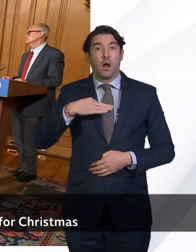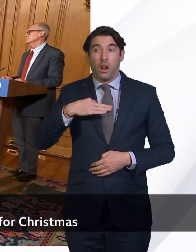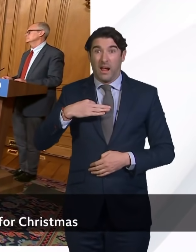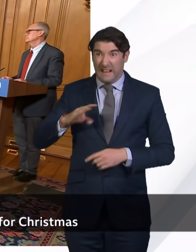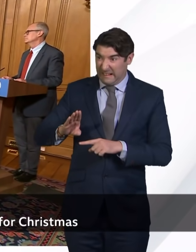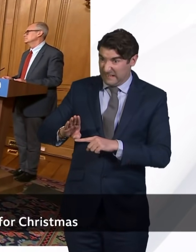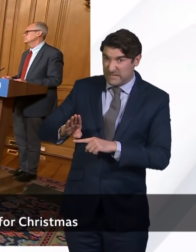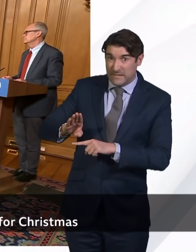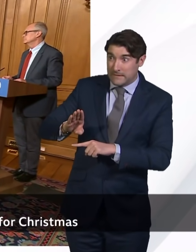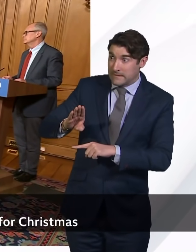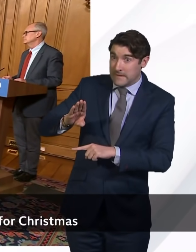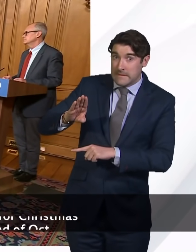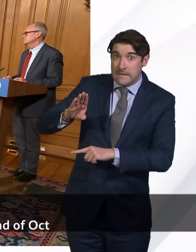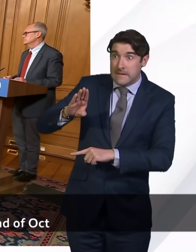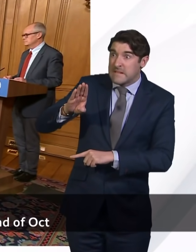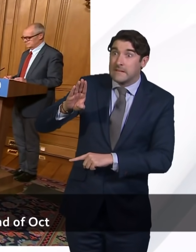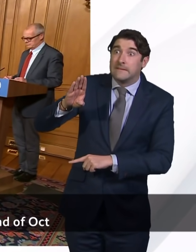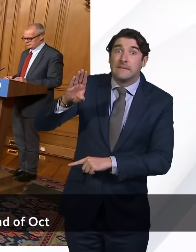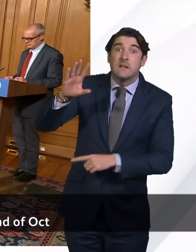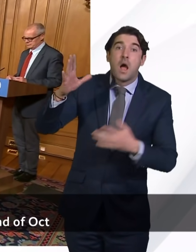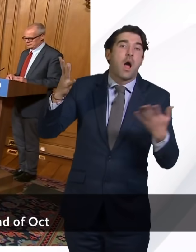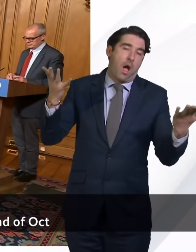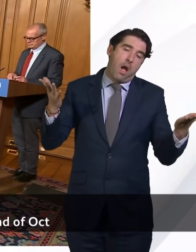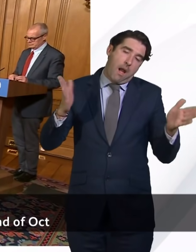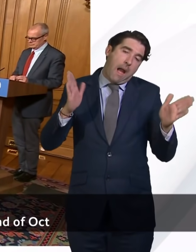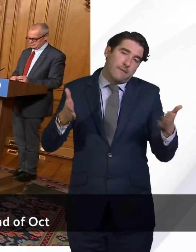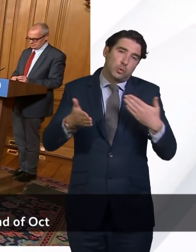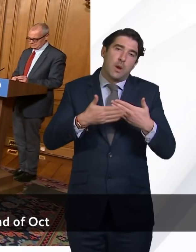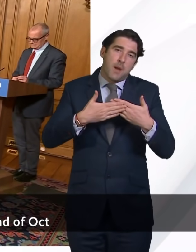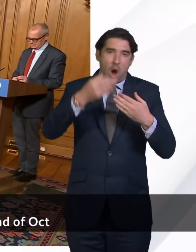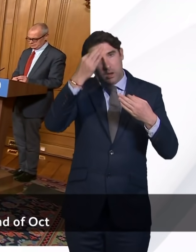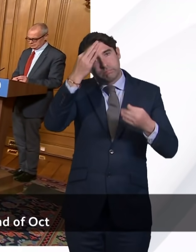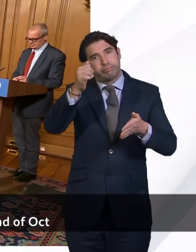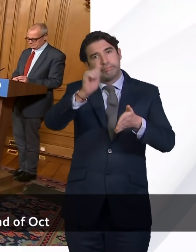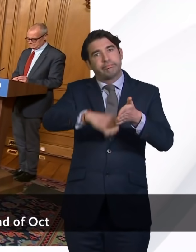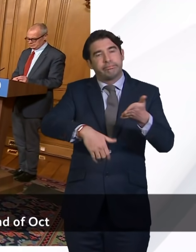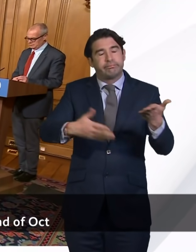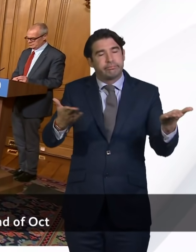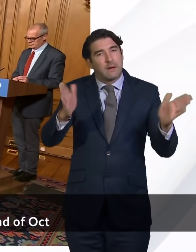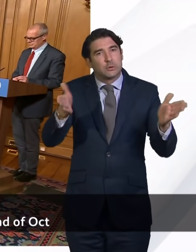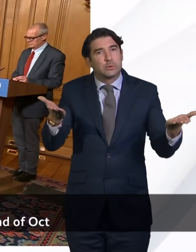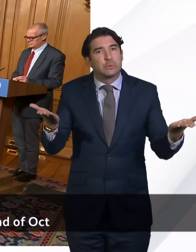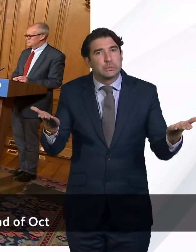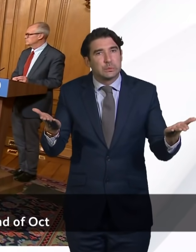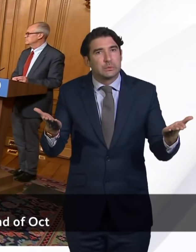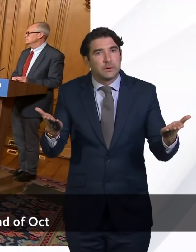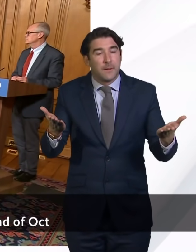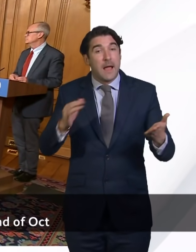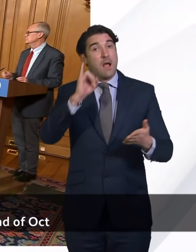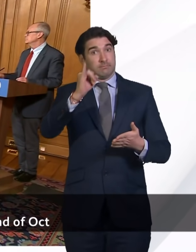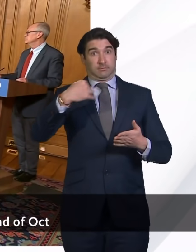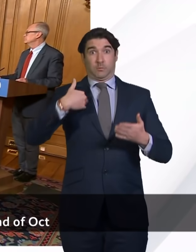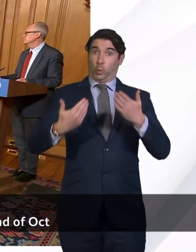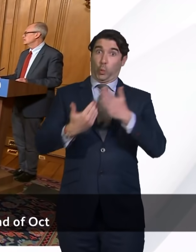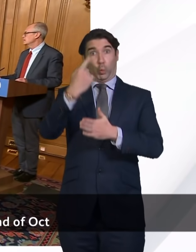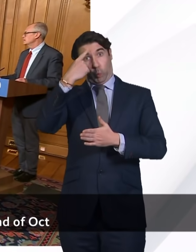that package of measures, is being successful. And its success depends on all of us working together to